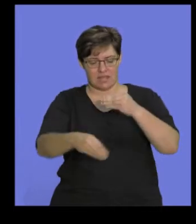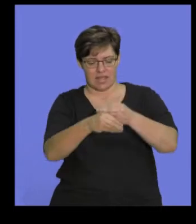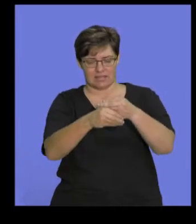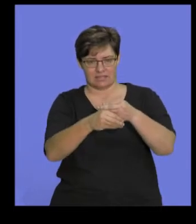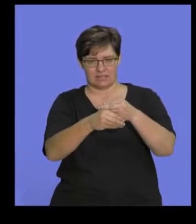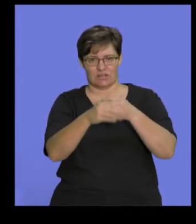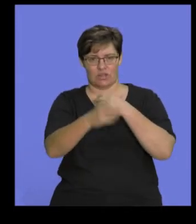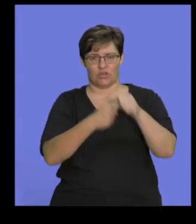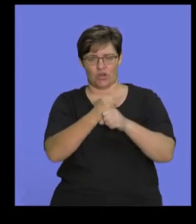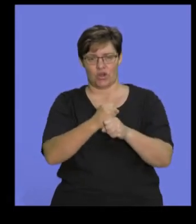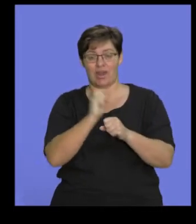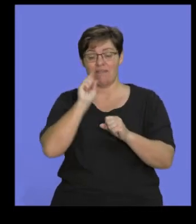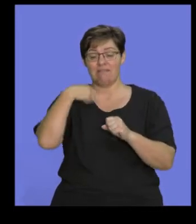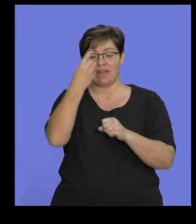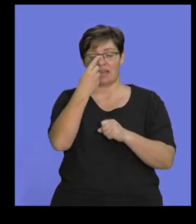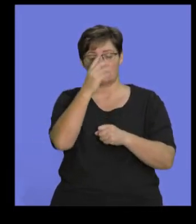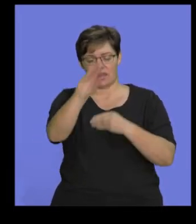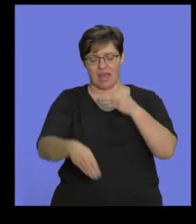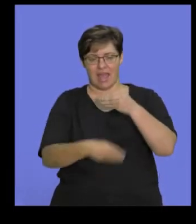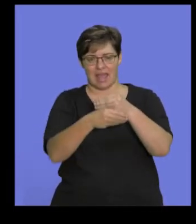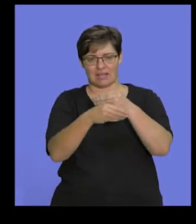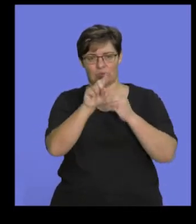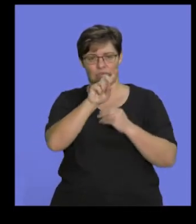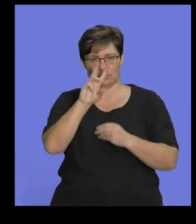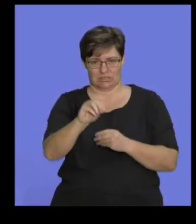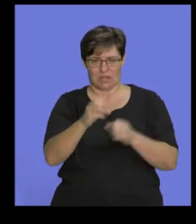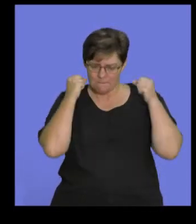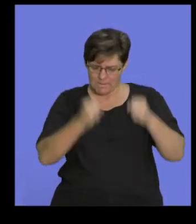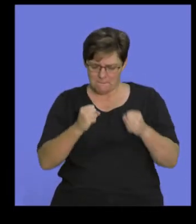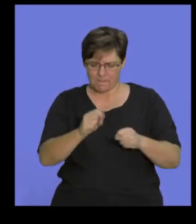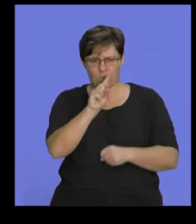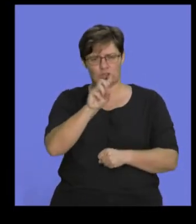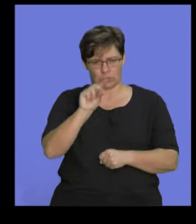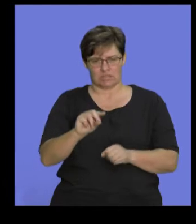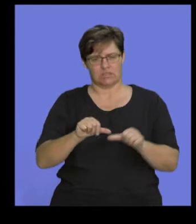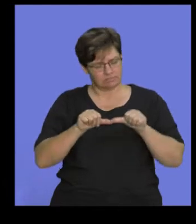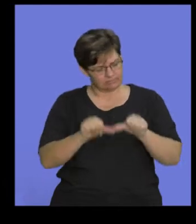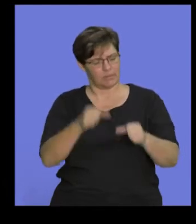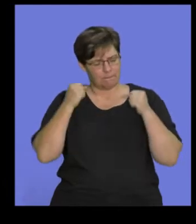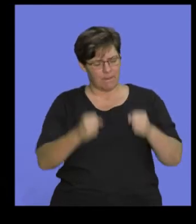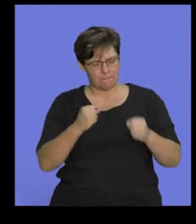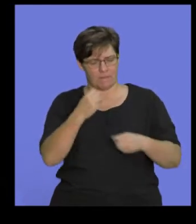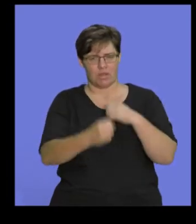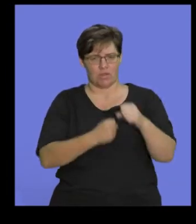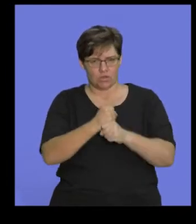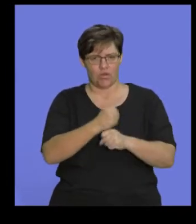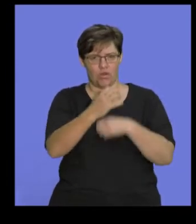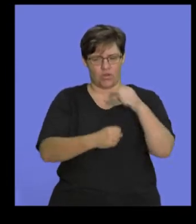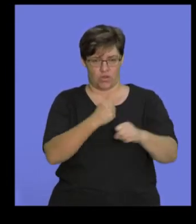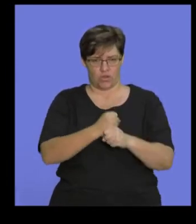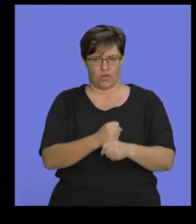every year. So the 120 will be a constant value that you're going to add there. So that will